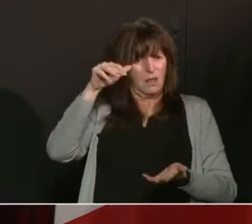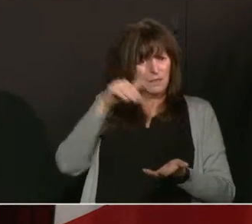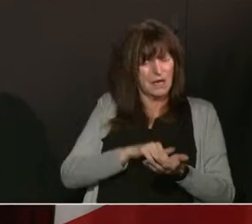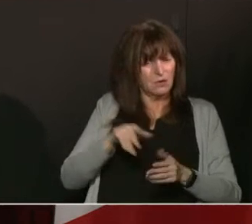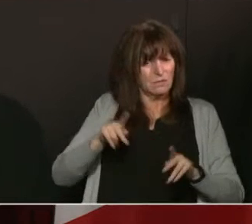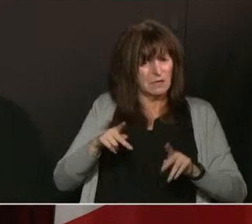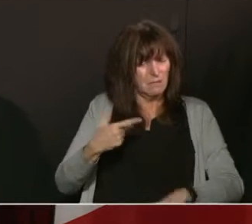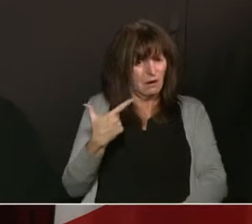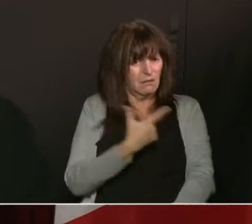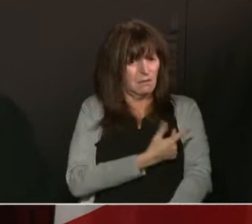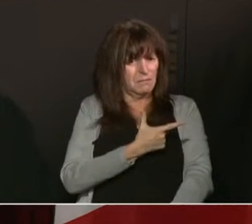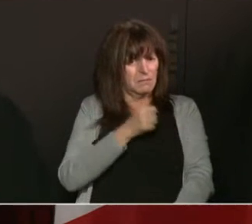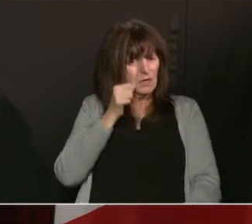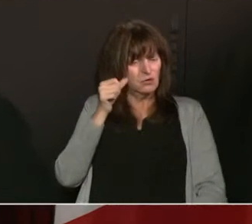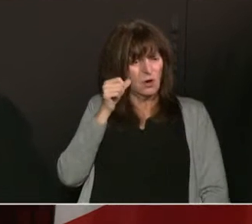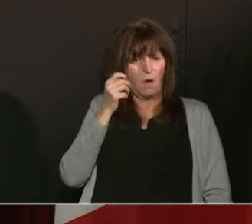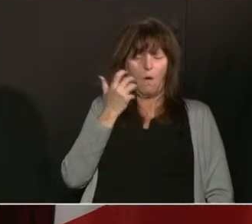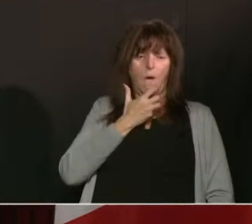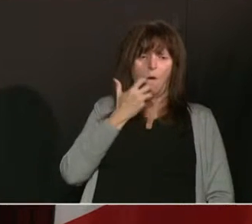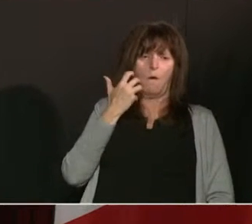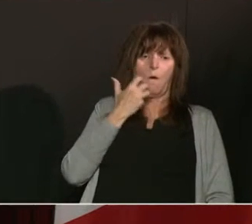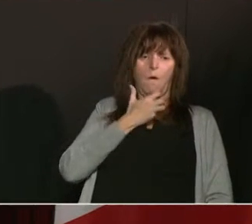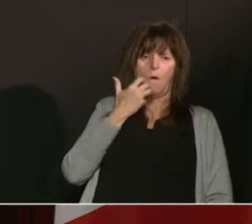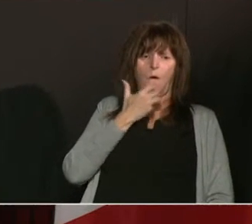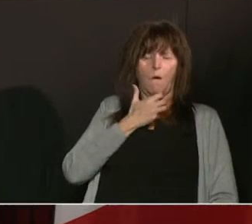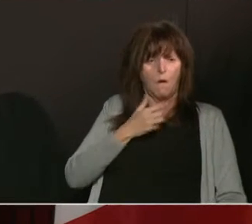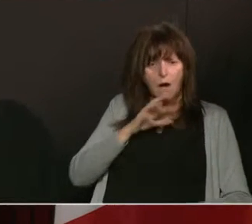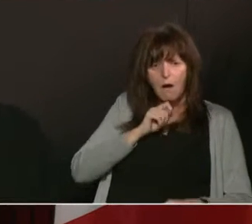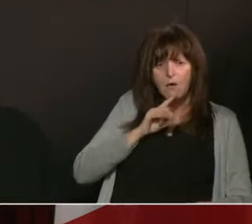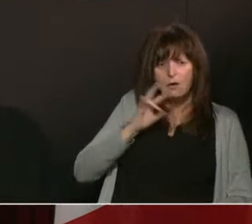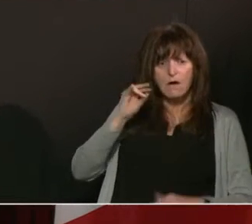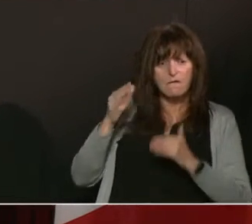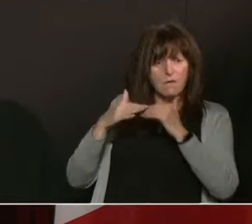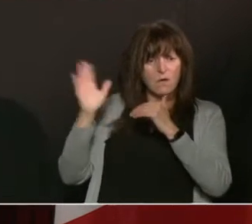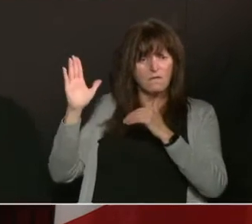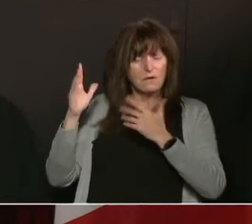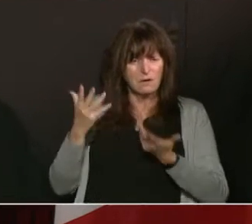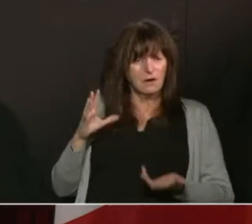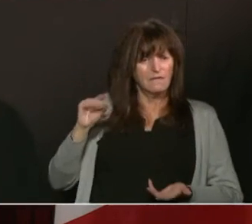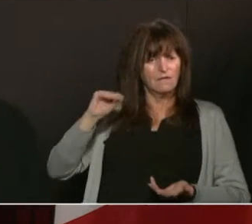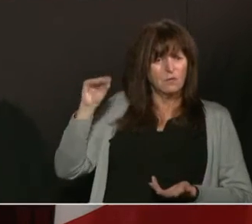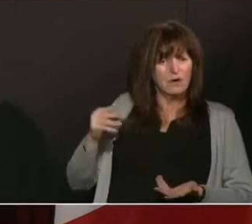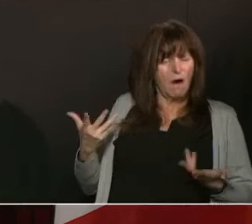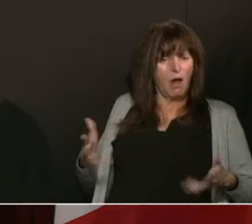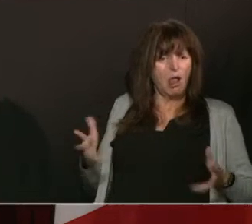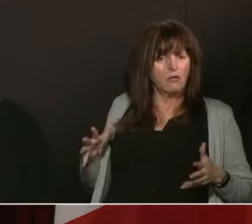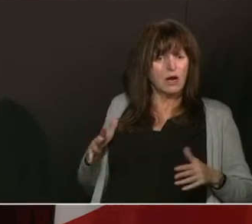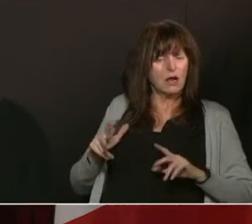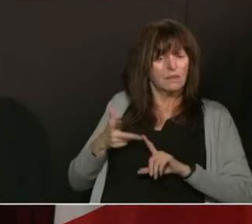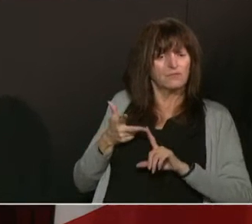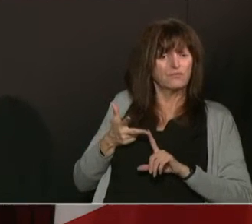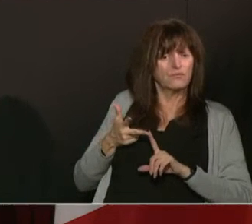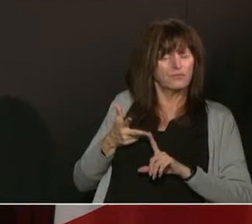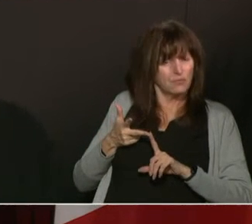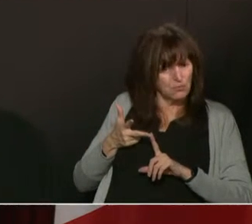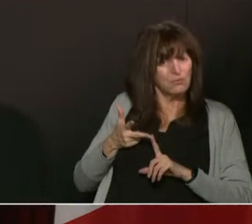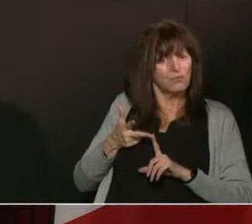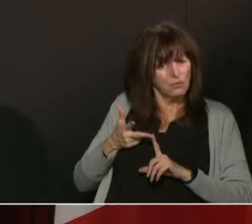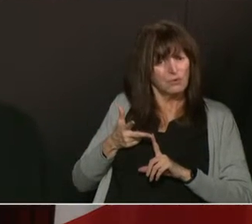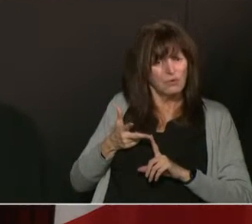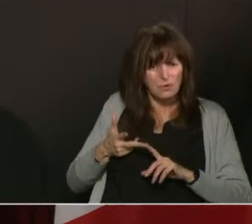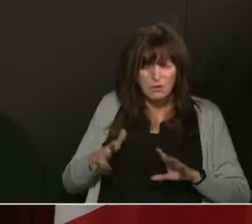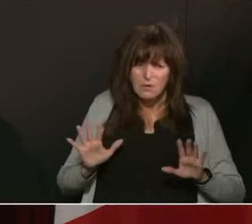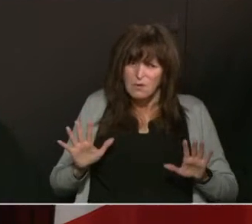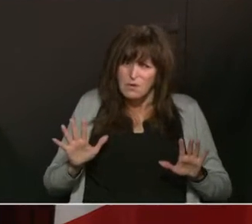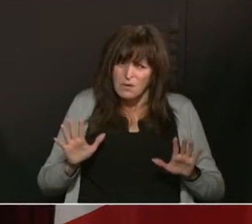our over 70s already protected with the third dose, I think is brilliant. Thank you to Ontarians that remain patient. I know this is